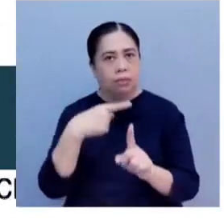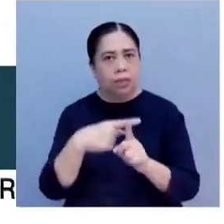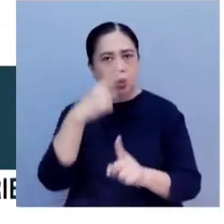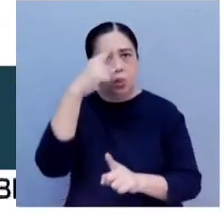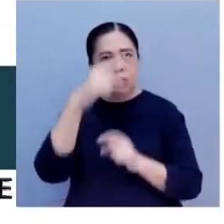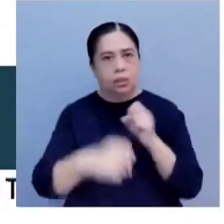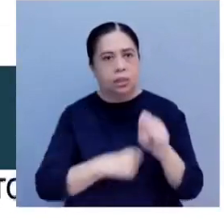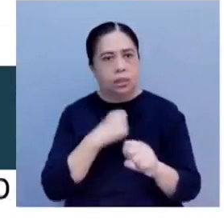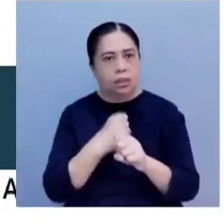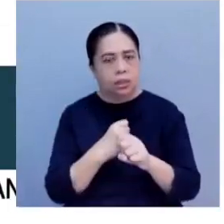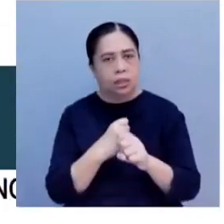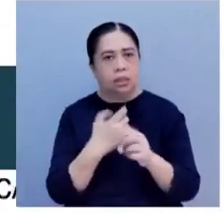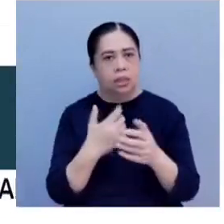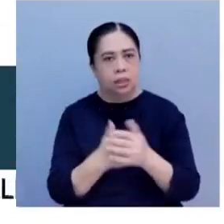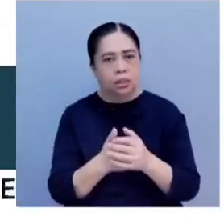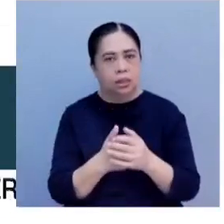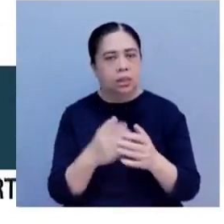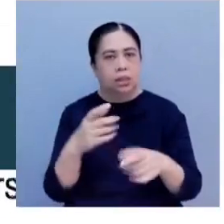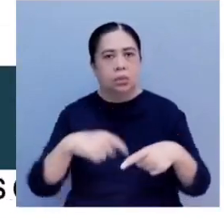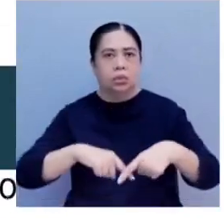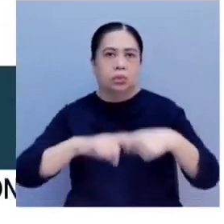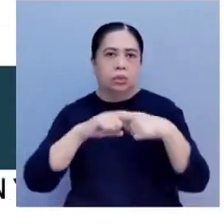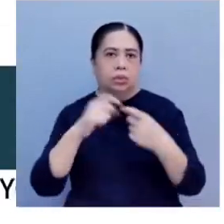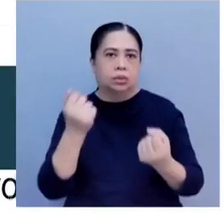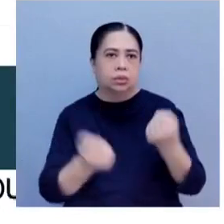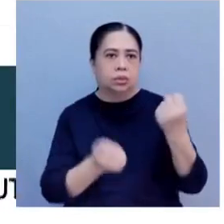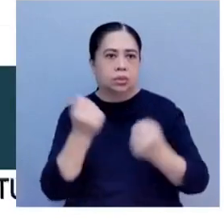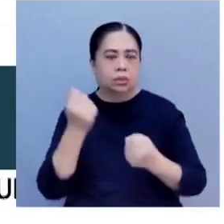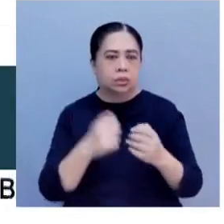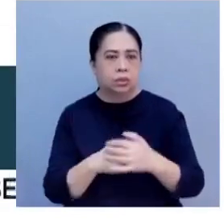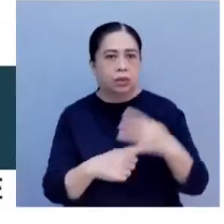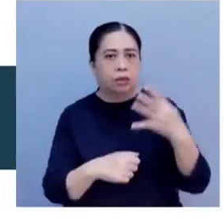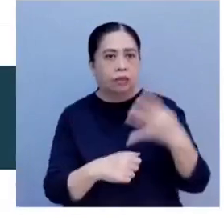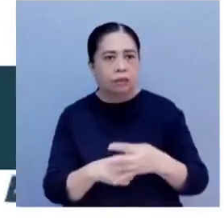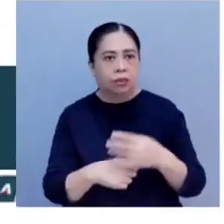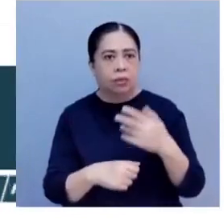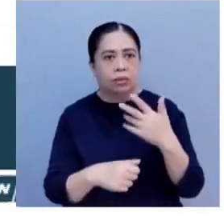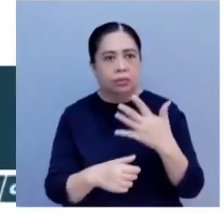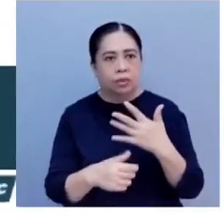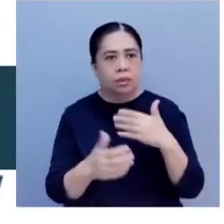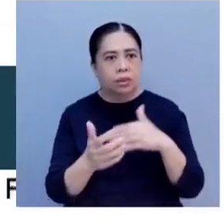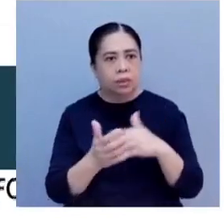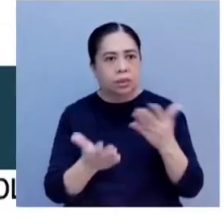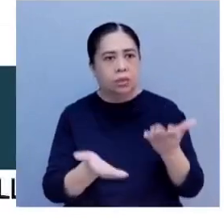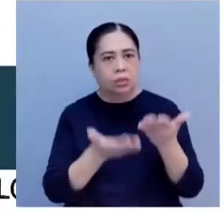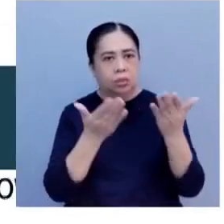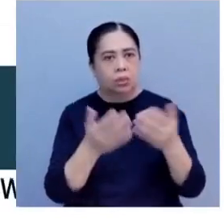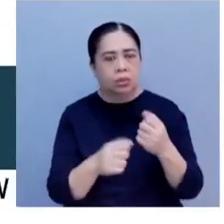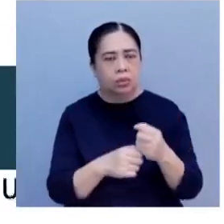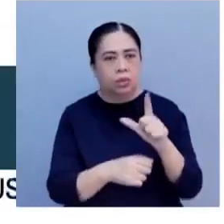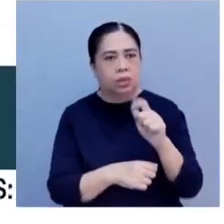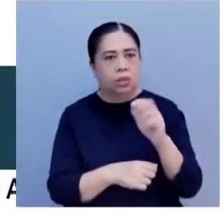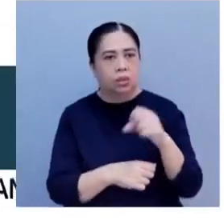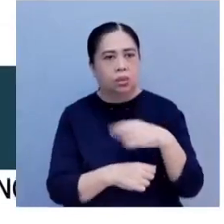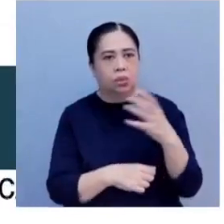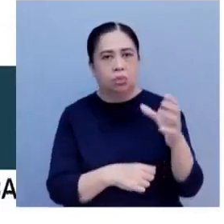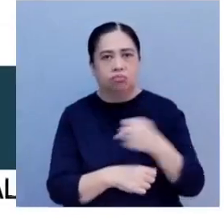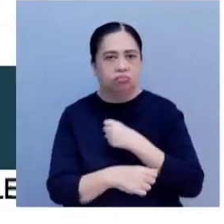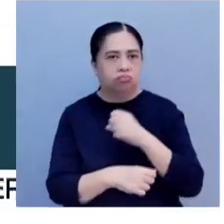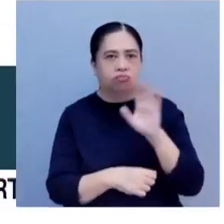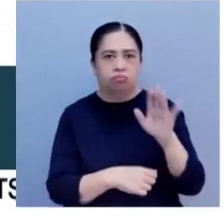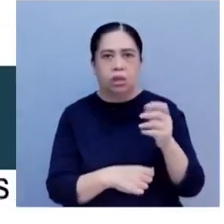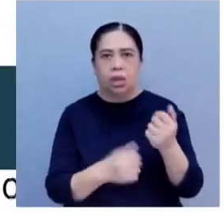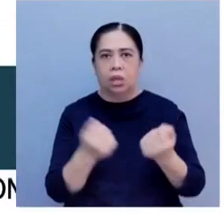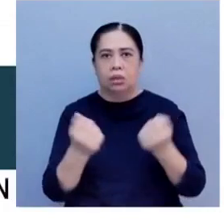1 year suspension of driver's license. And the fourth offense is 30,000 pesos plus the recommendation for the LTO for the revocation of the